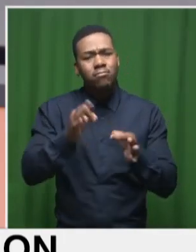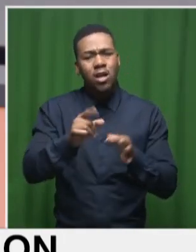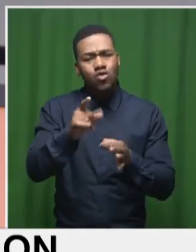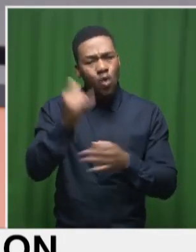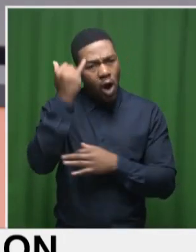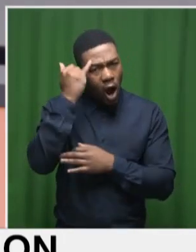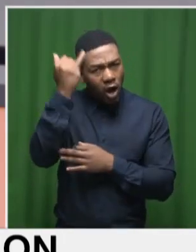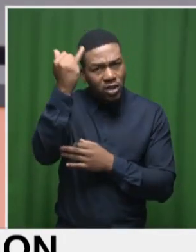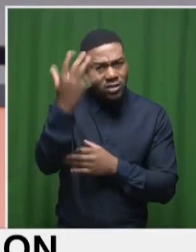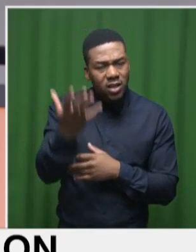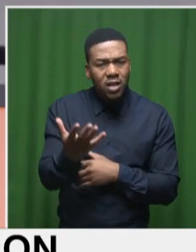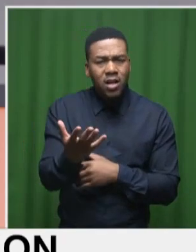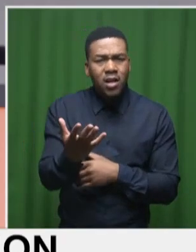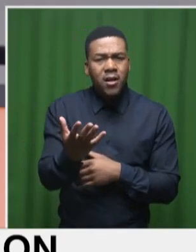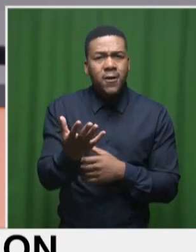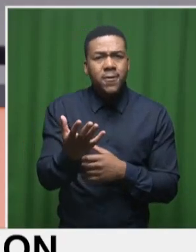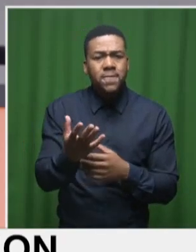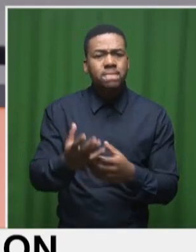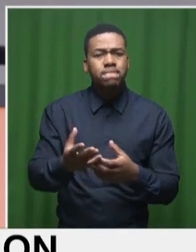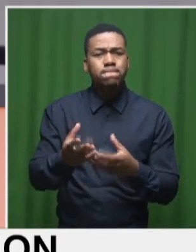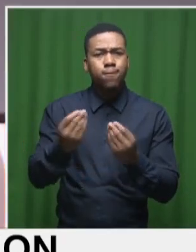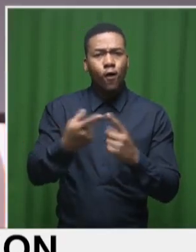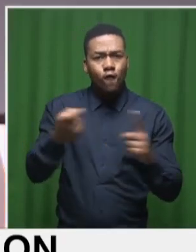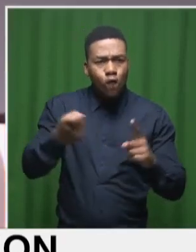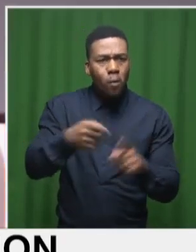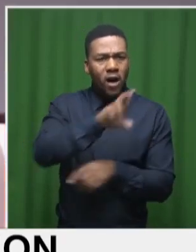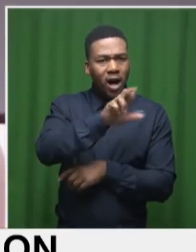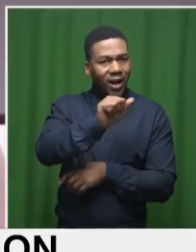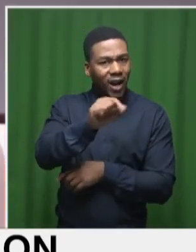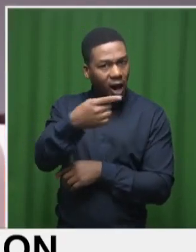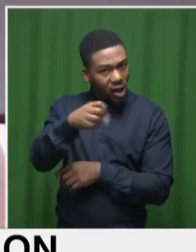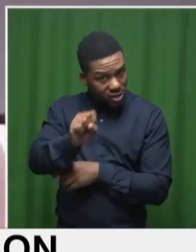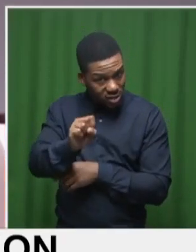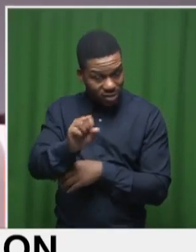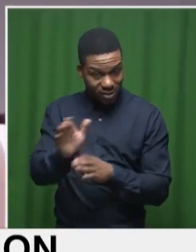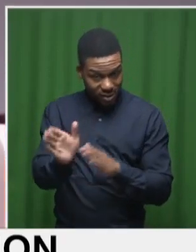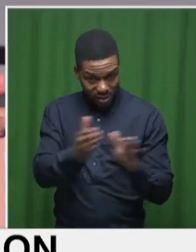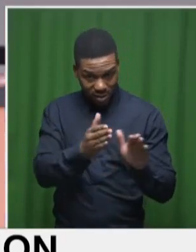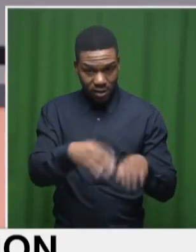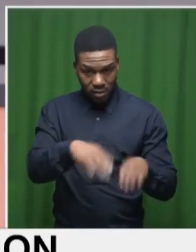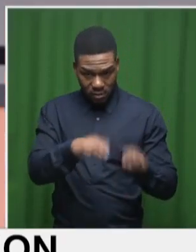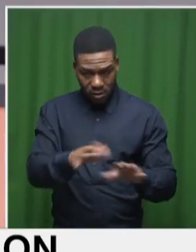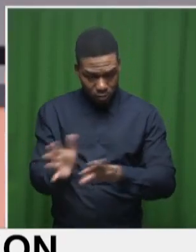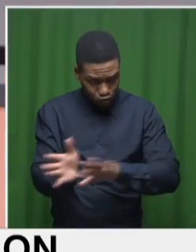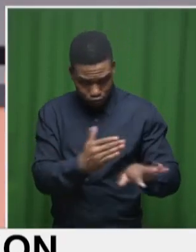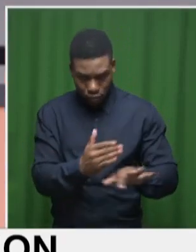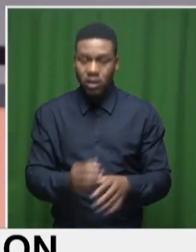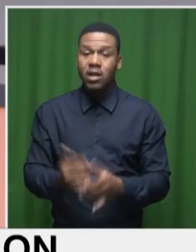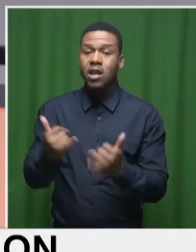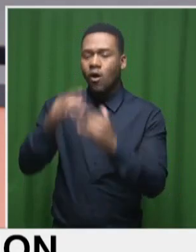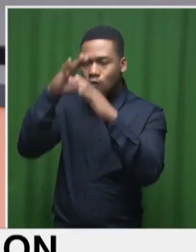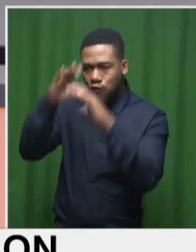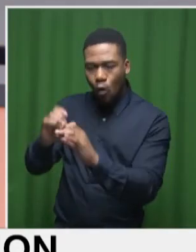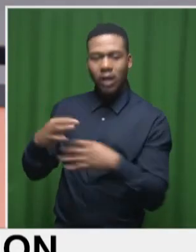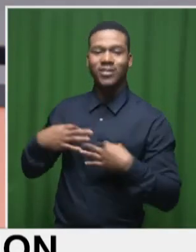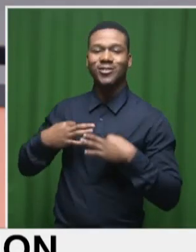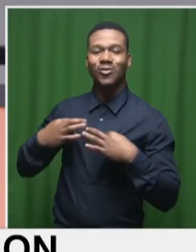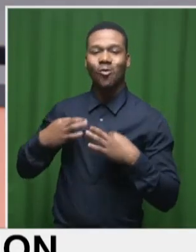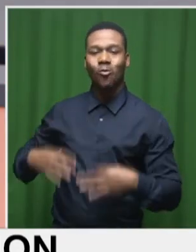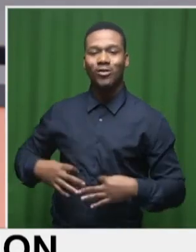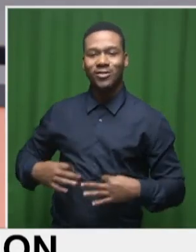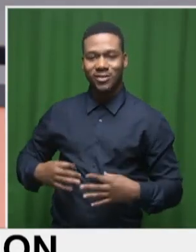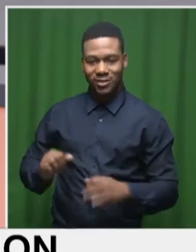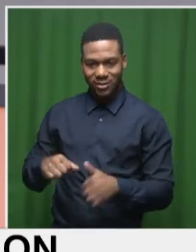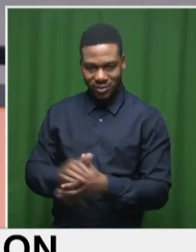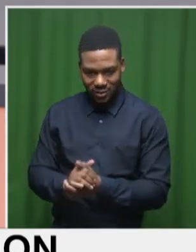to clothes, because automatically we expect you to move into clothing, because your internship and all those things. But